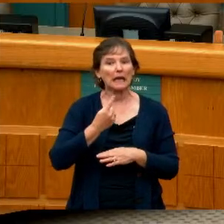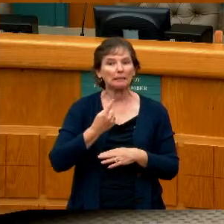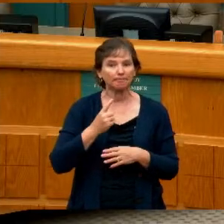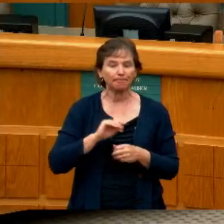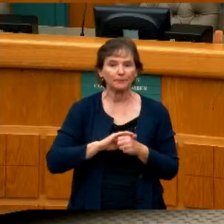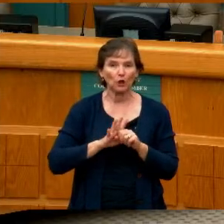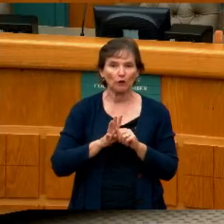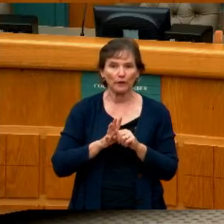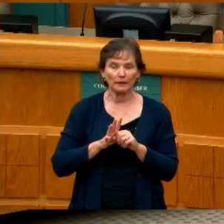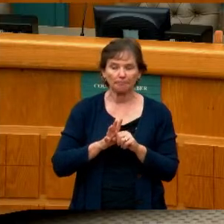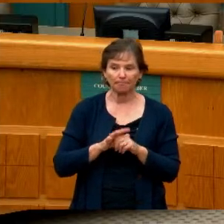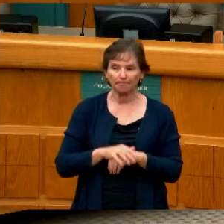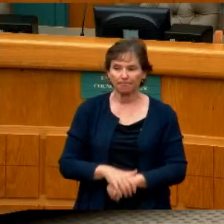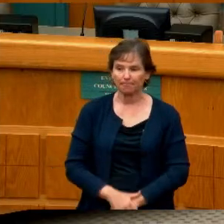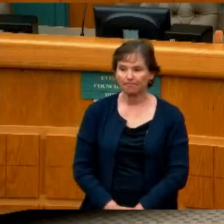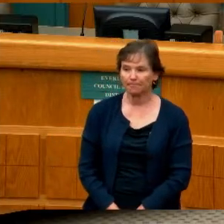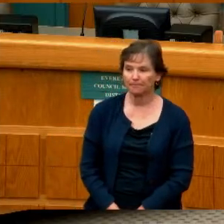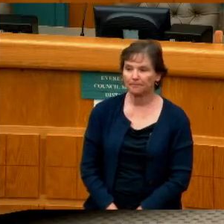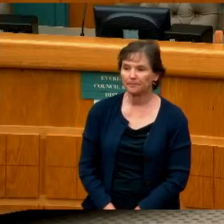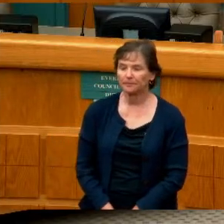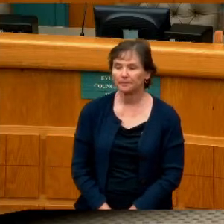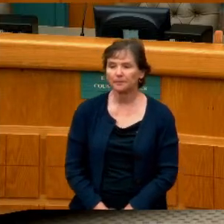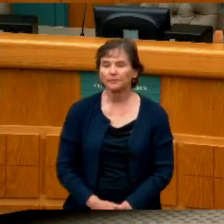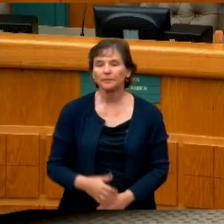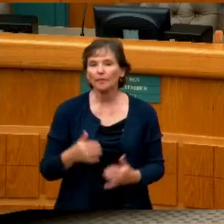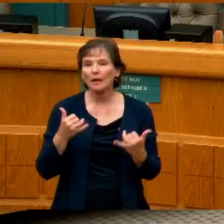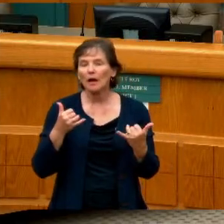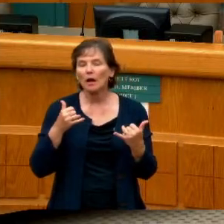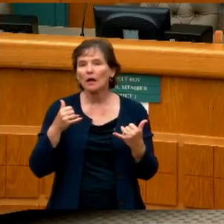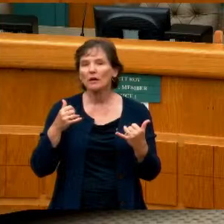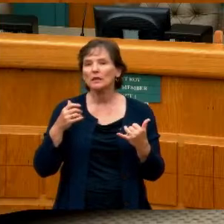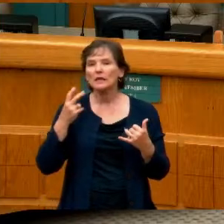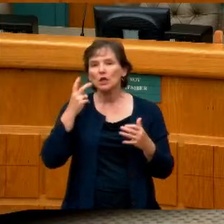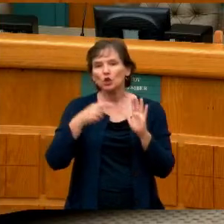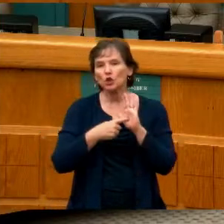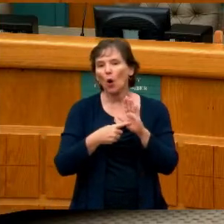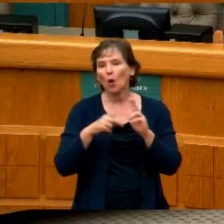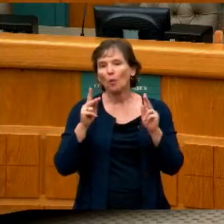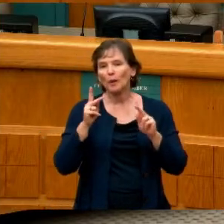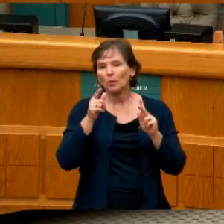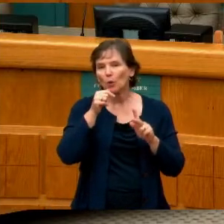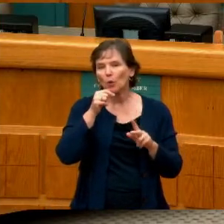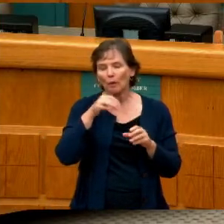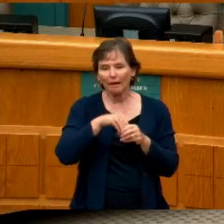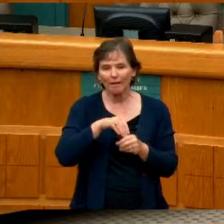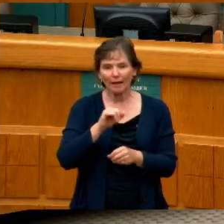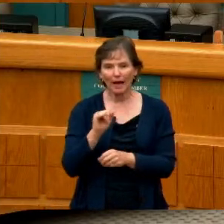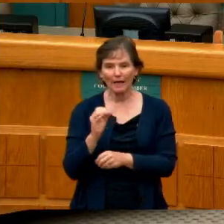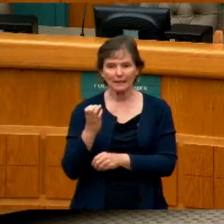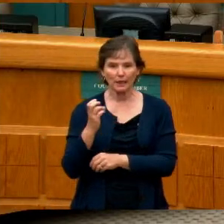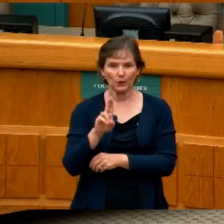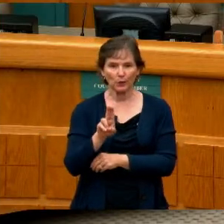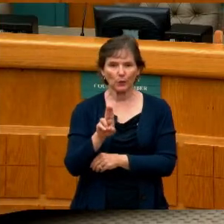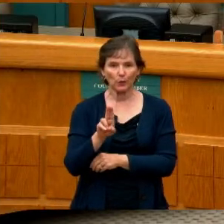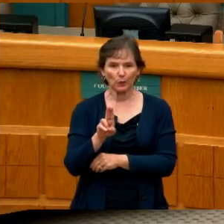at 132 hospitalizations in just one day for COVID-19 patients. Next slide.